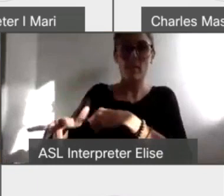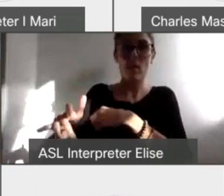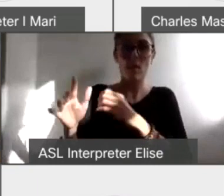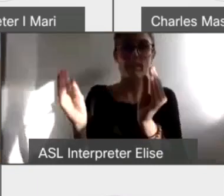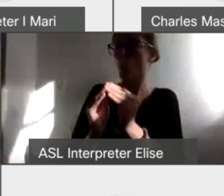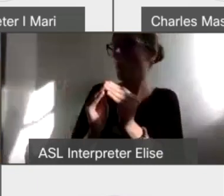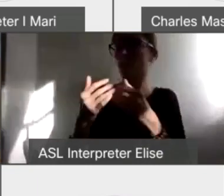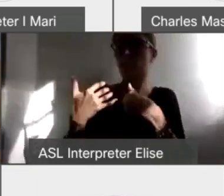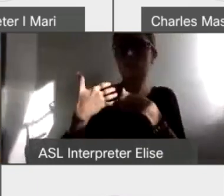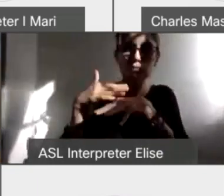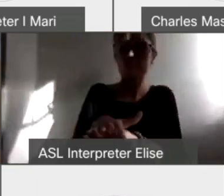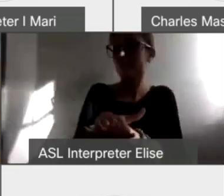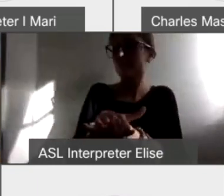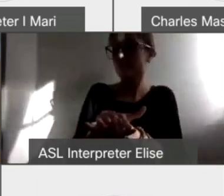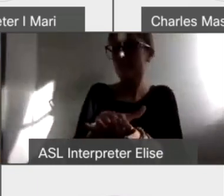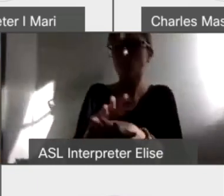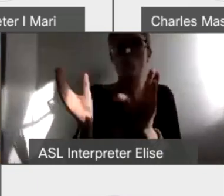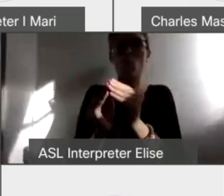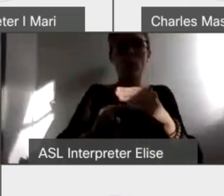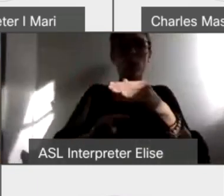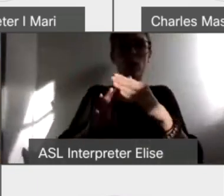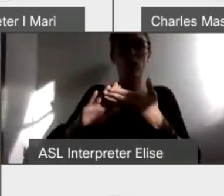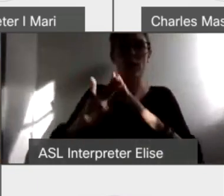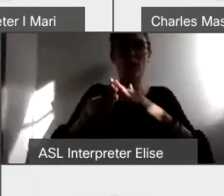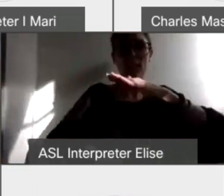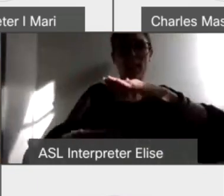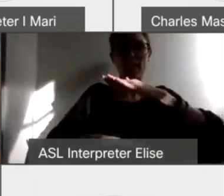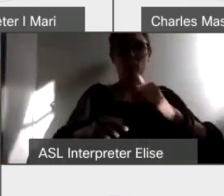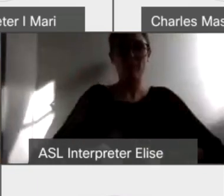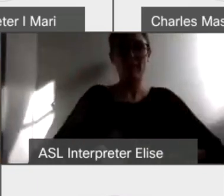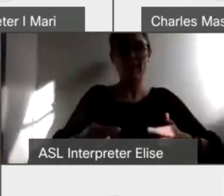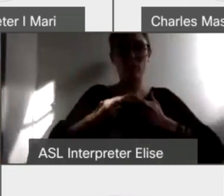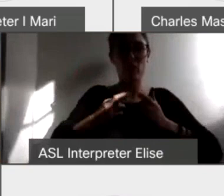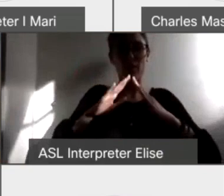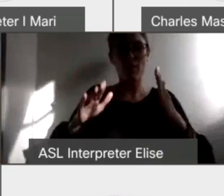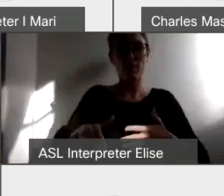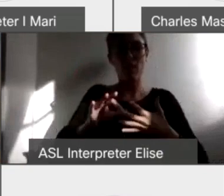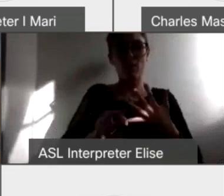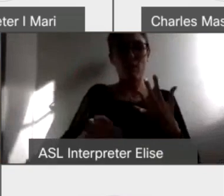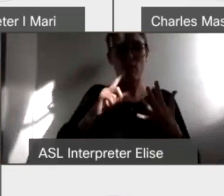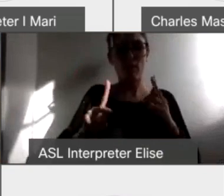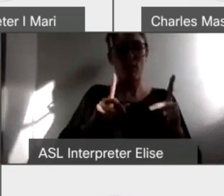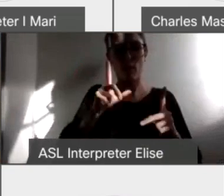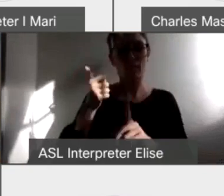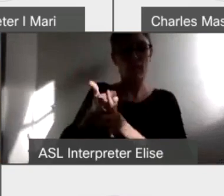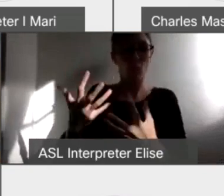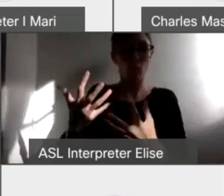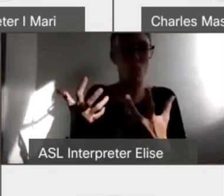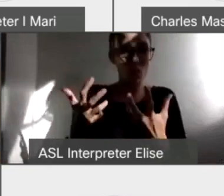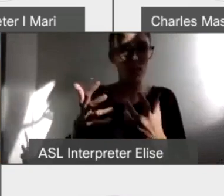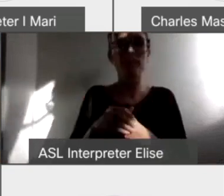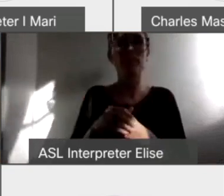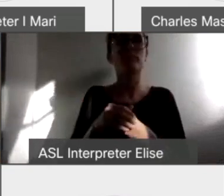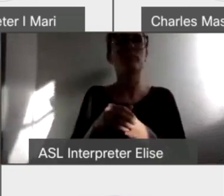integrated and more community-based residential and housing options for people who desire them, trying to